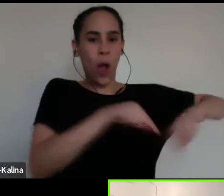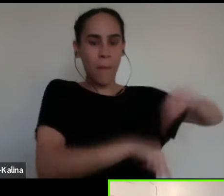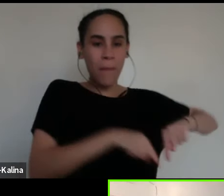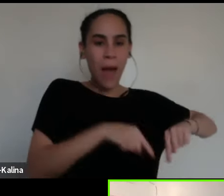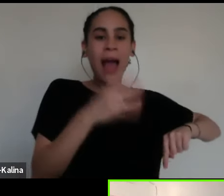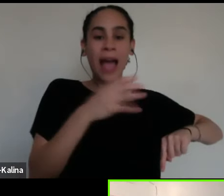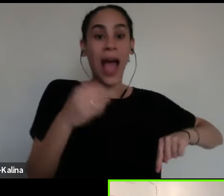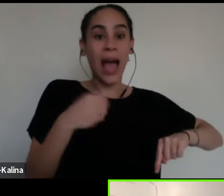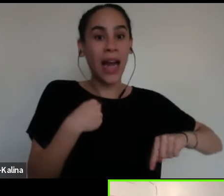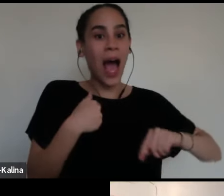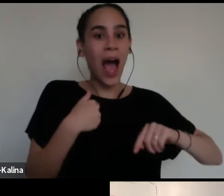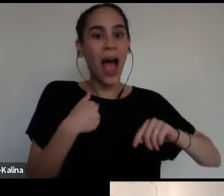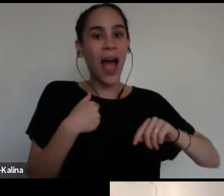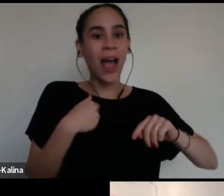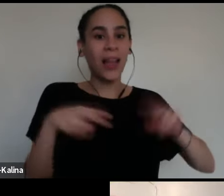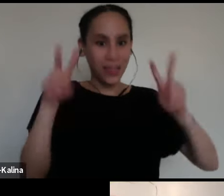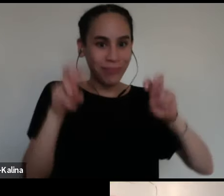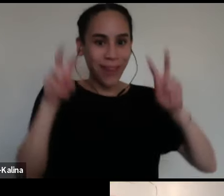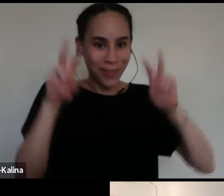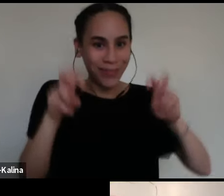air quotes. We can